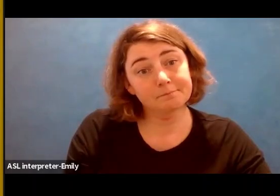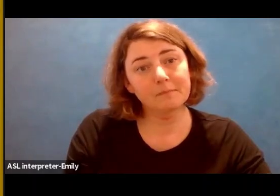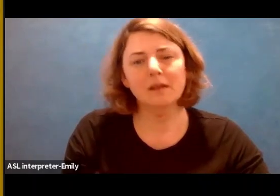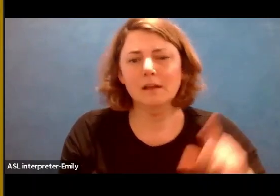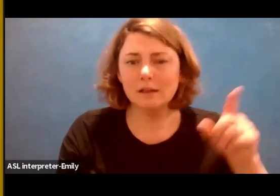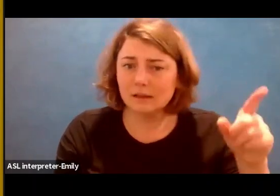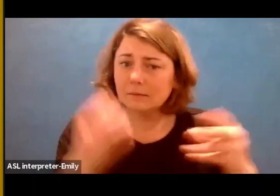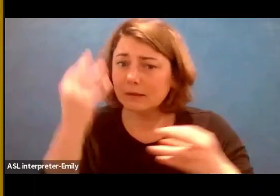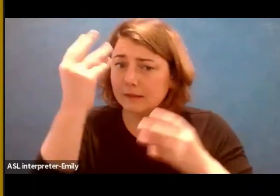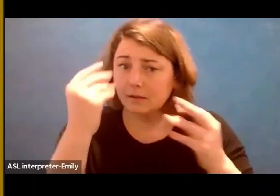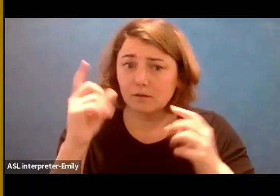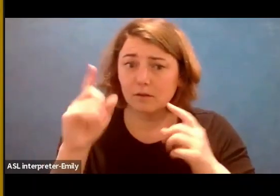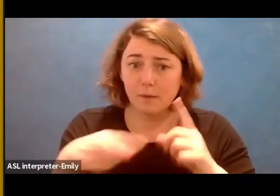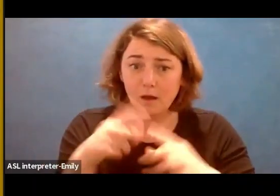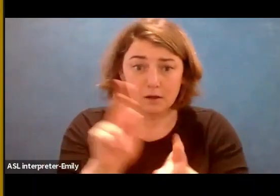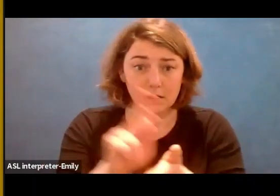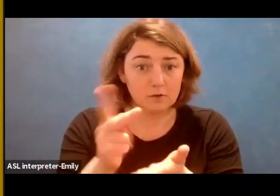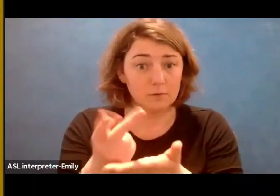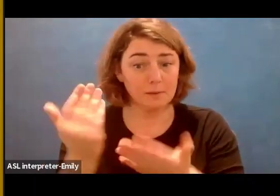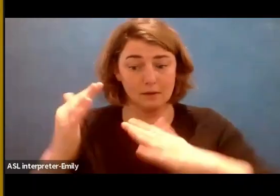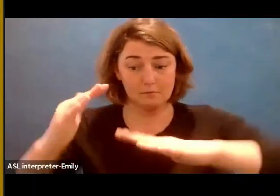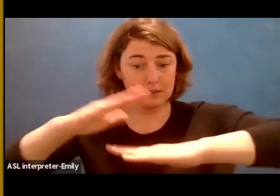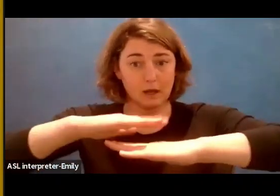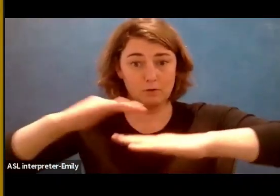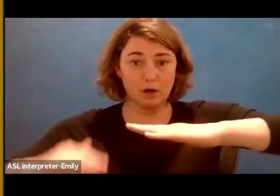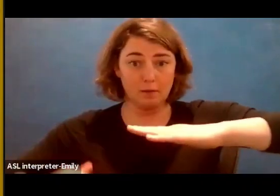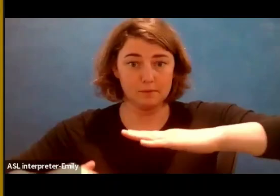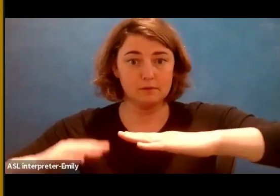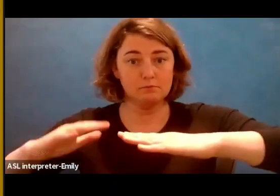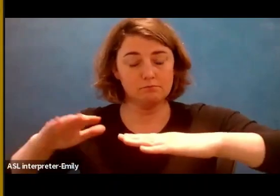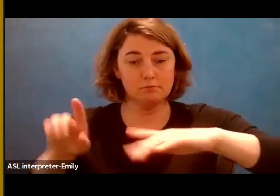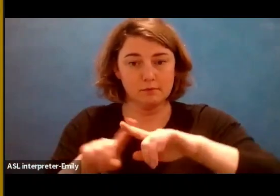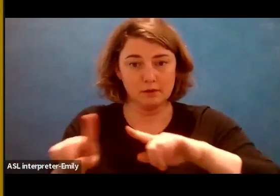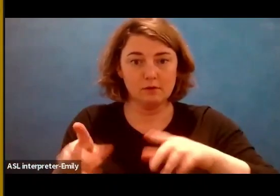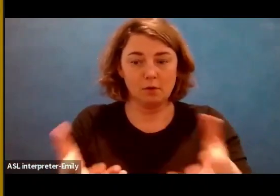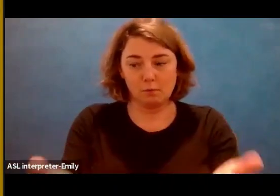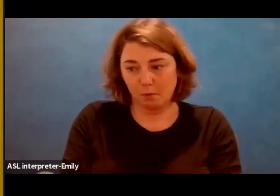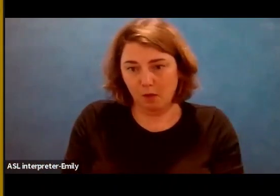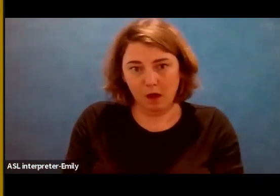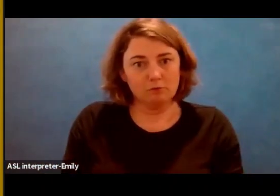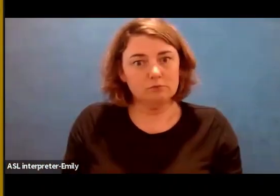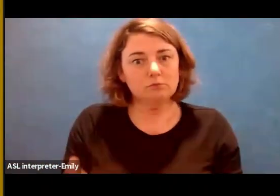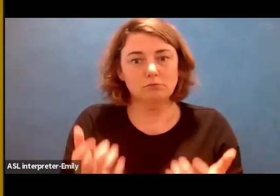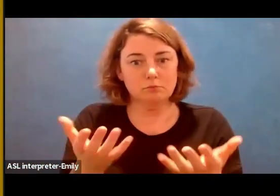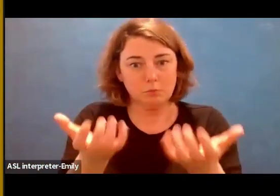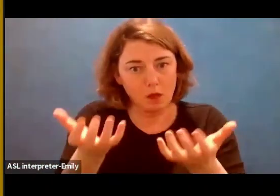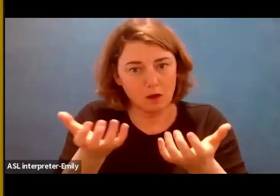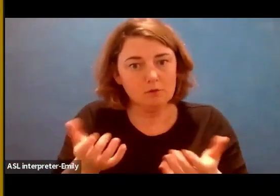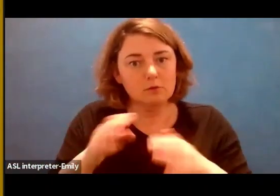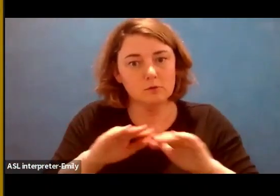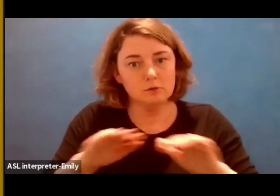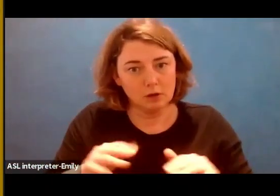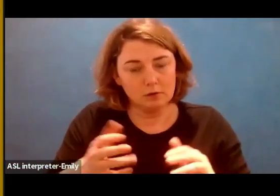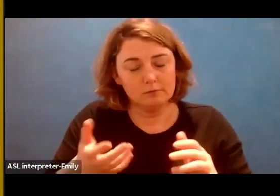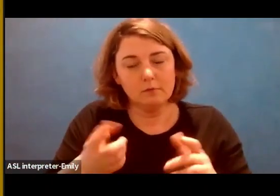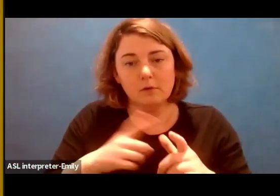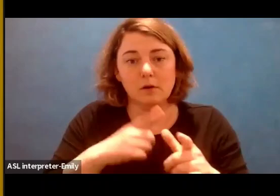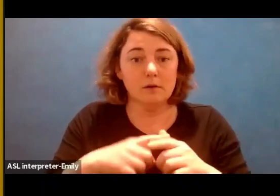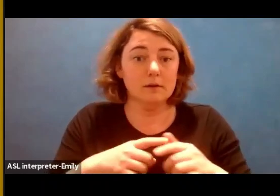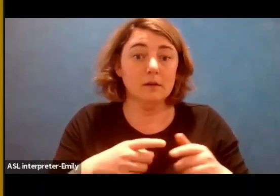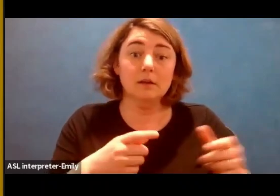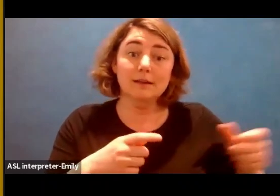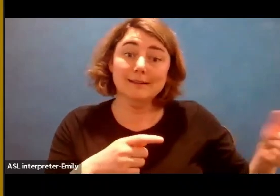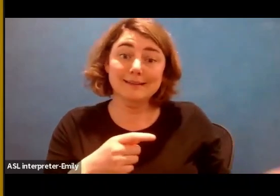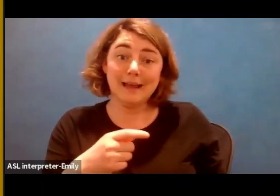Some considerations in a kitchen might be countertops at varying heights, having things like pull-out shelves, drawers, side opening ovens,